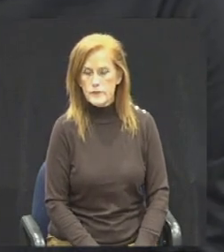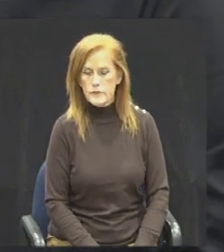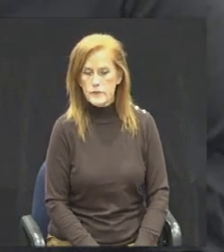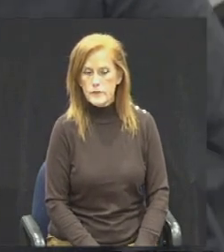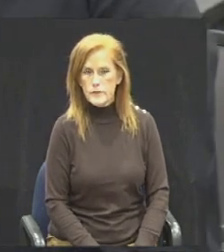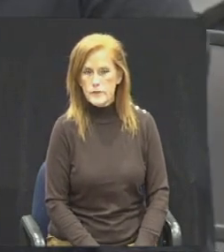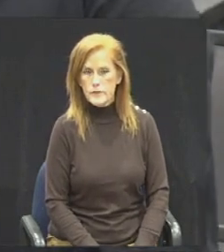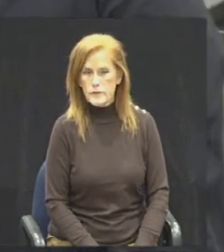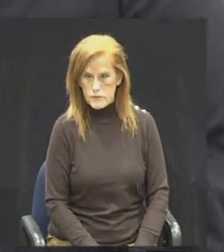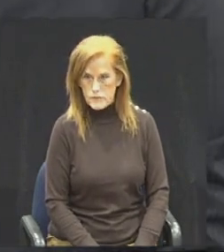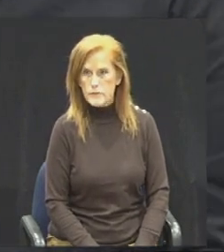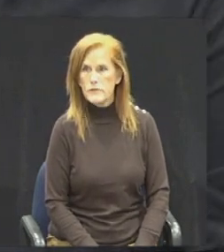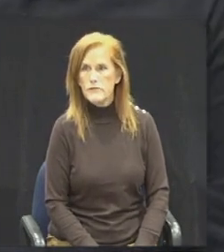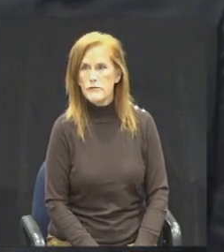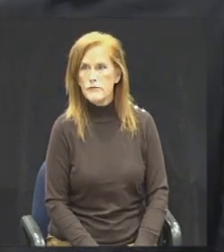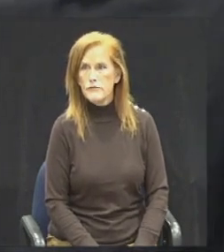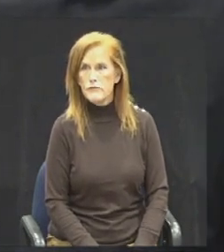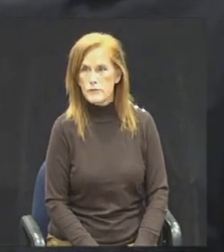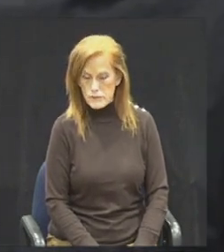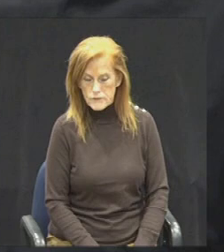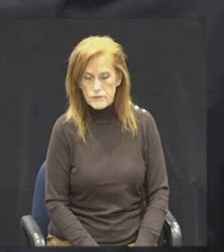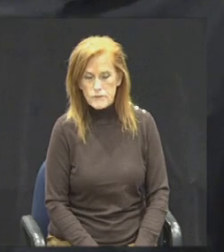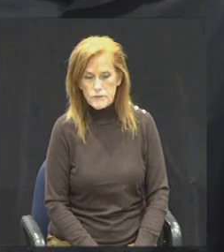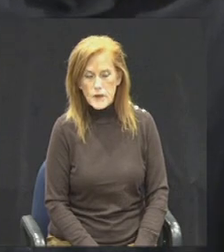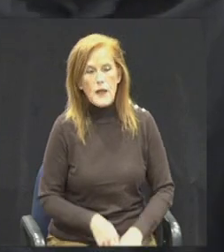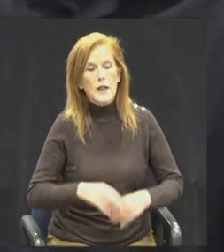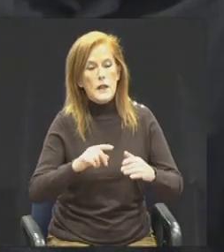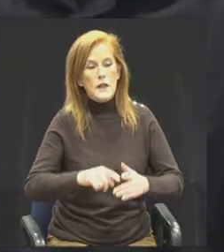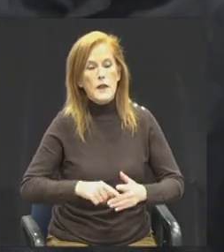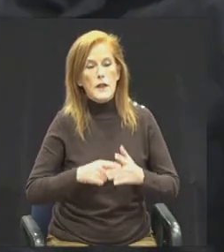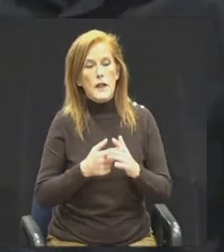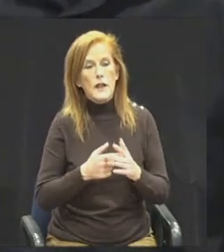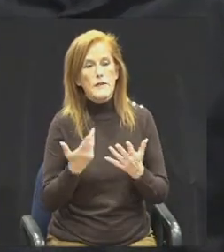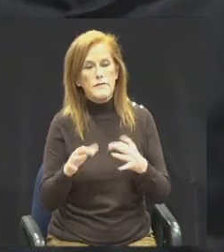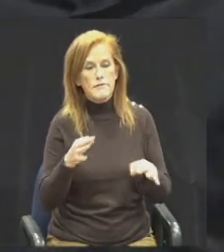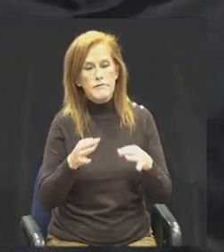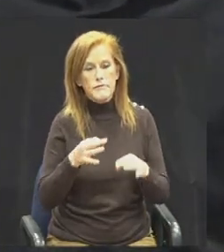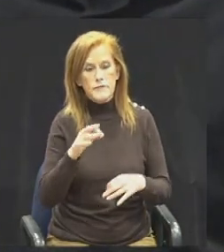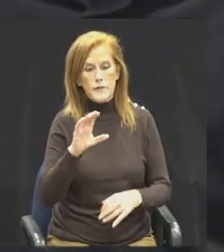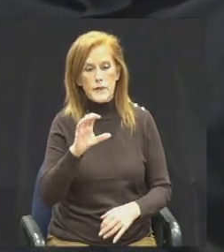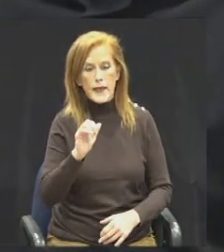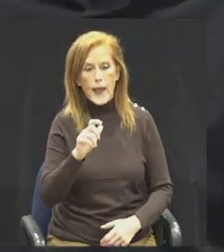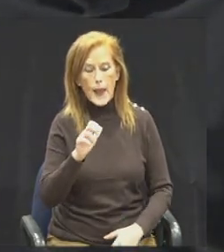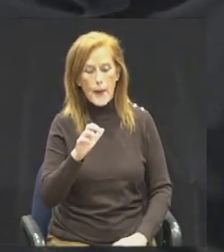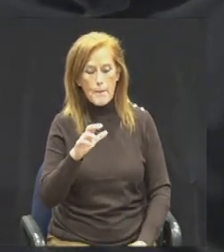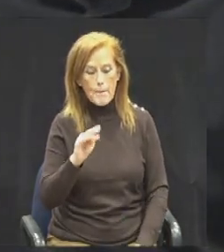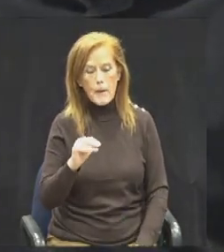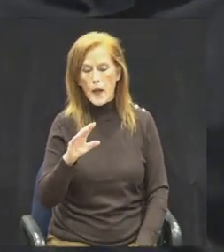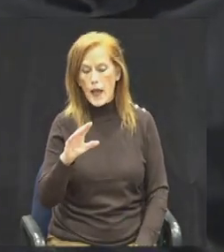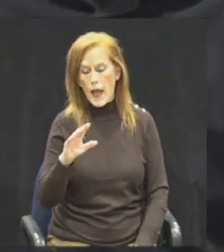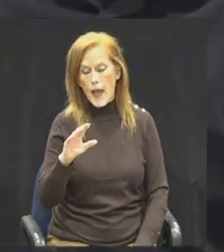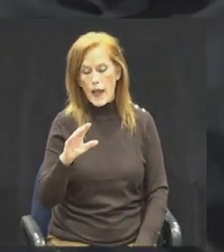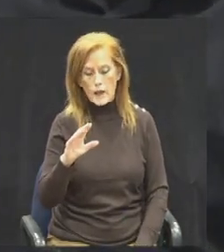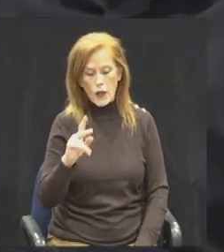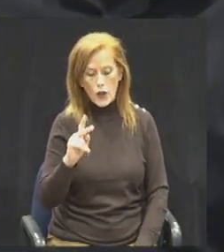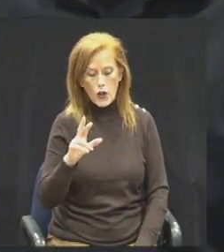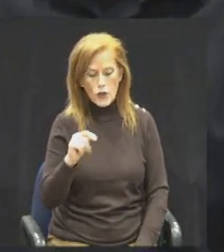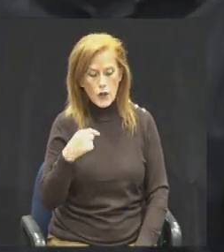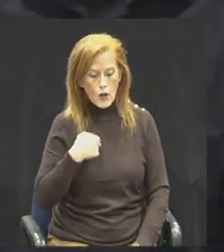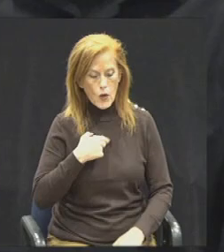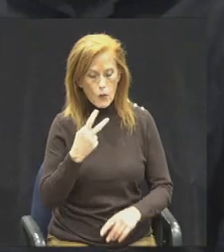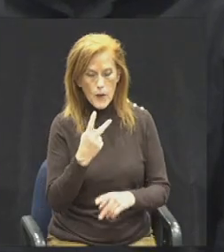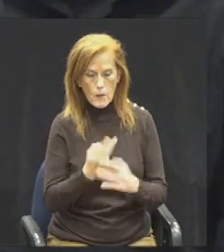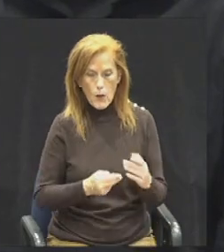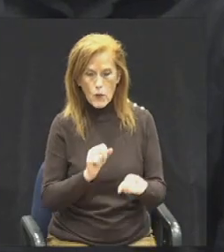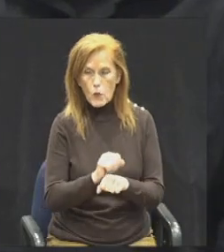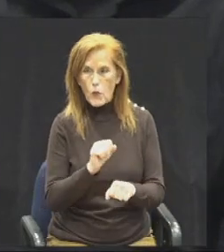Can you hear me okay on here? All right, so just getting started. Like you said, I'm Caleb Cuttis. This is Kurt Morrow. We both work at Douglas County Health